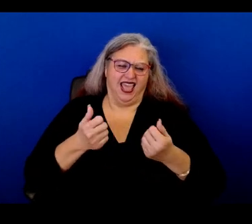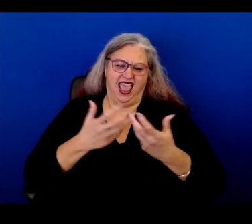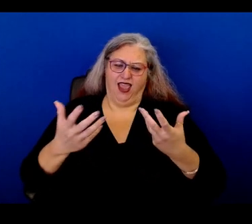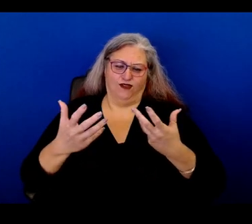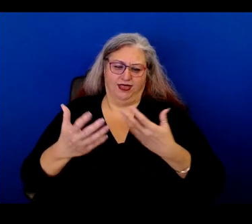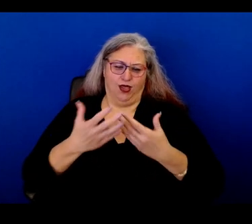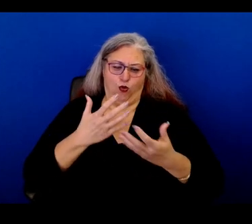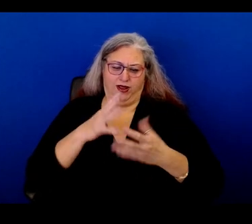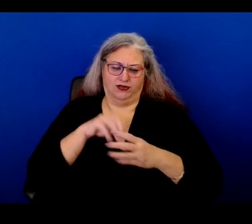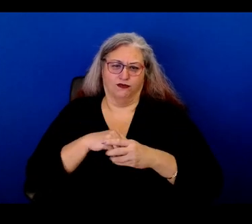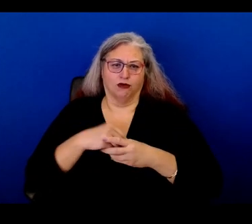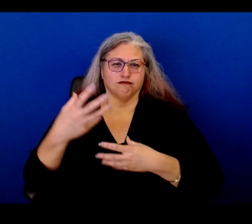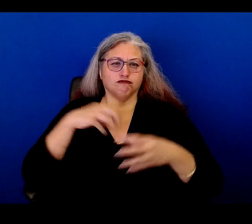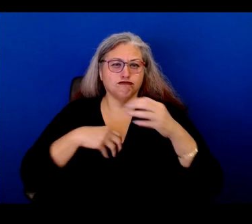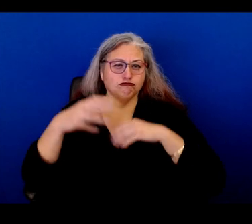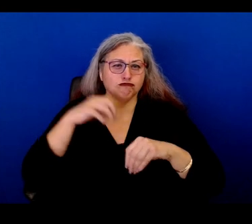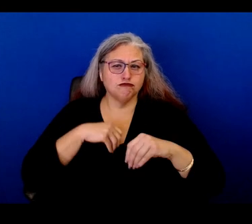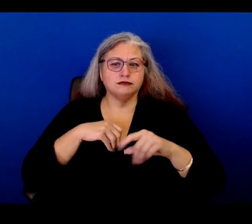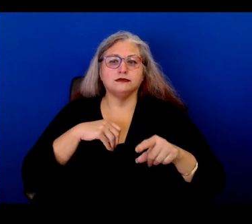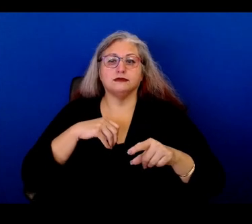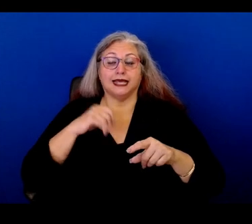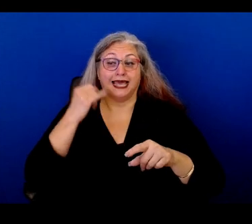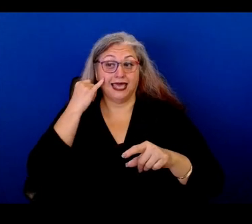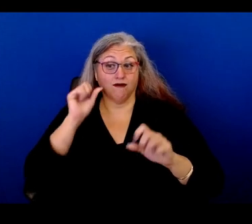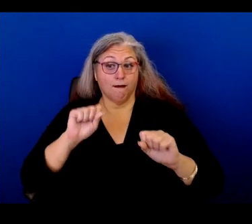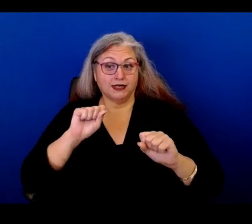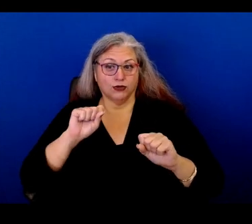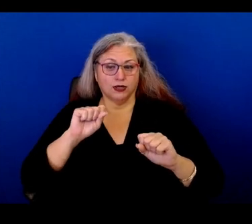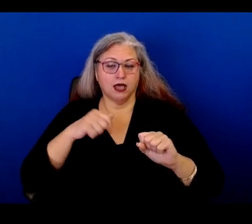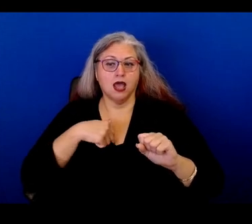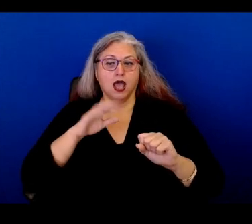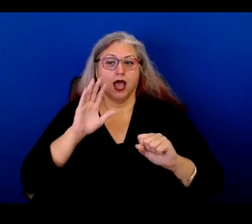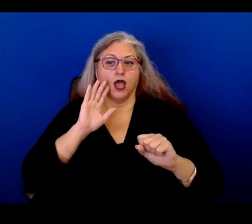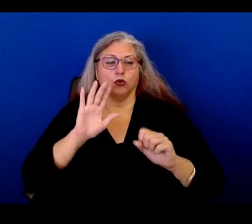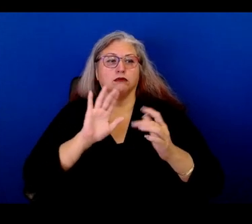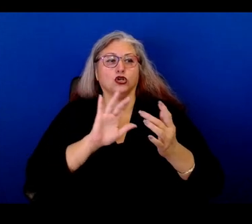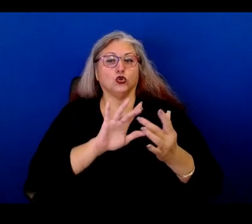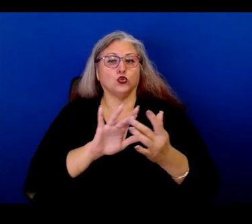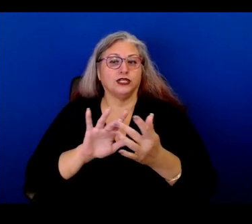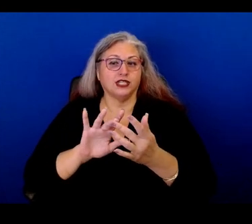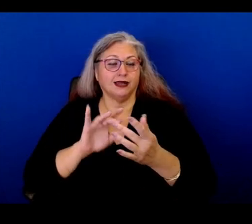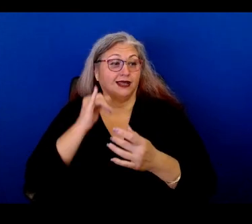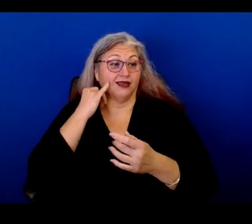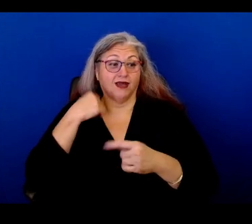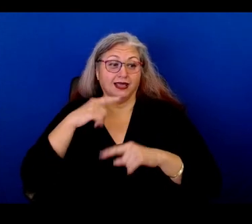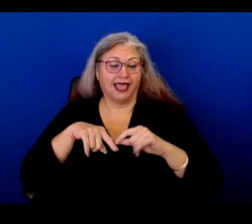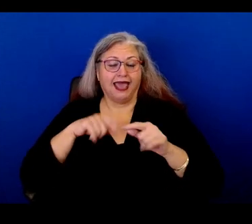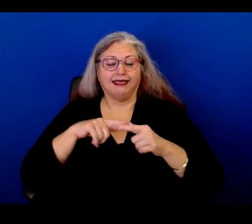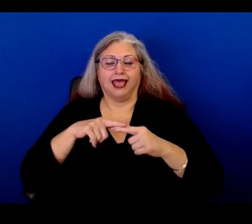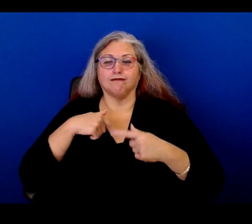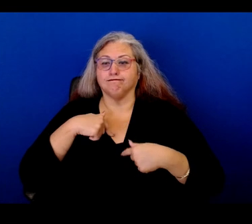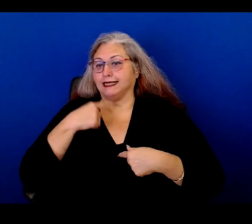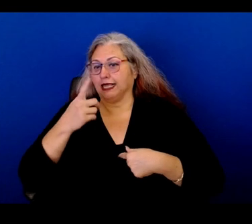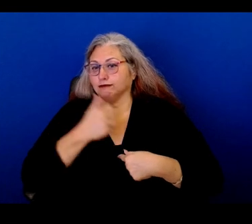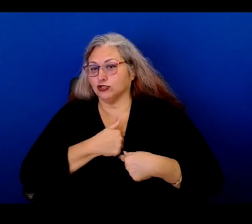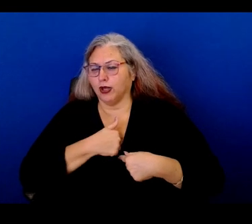comes with it. And then I go, and if I can, I reach out and do. If I can't, I apologize.